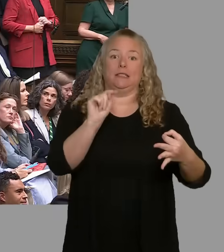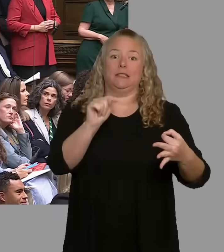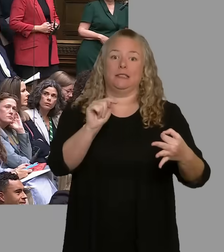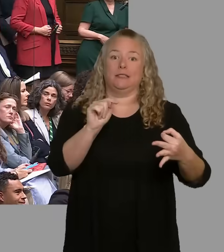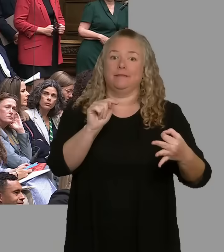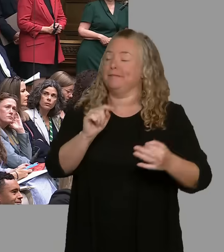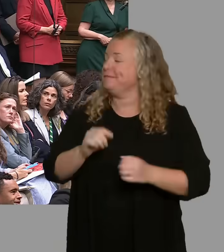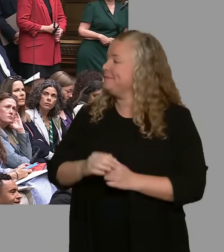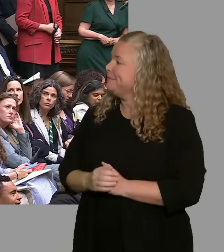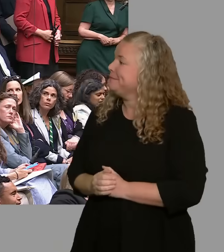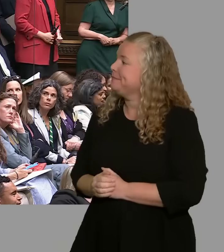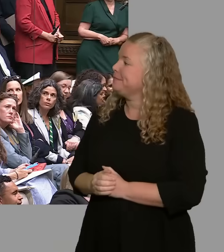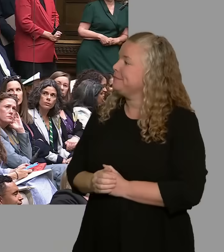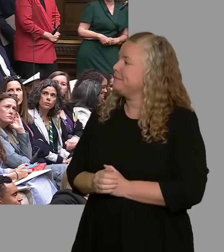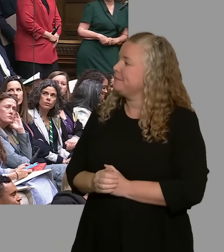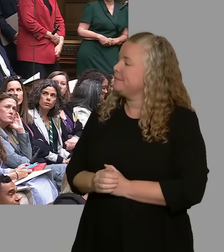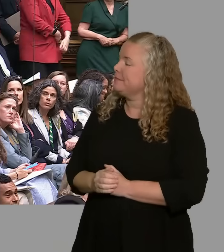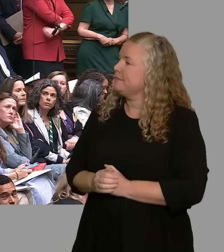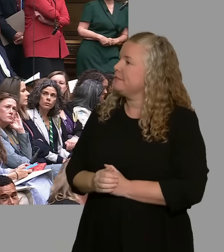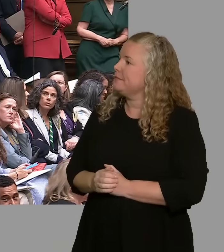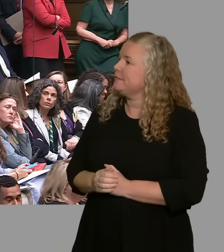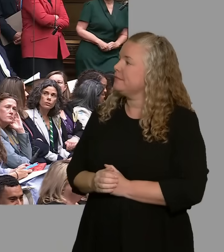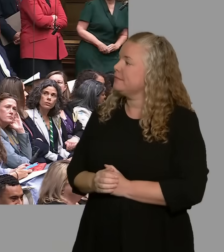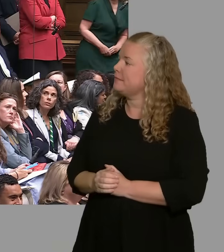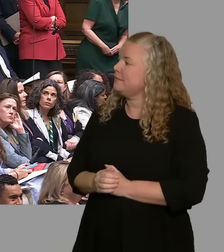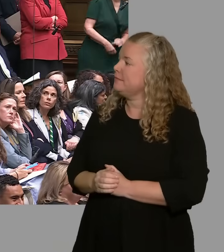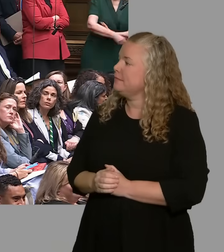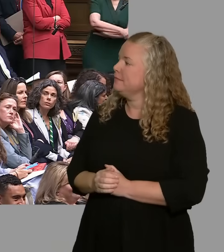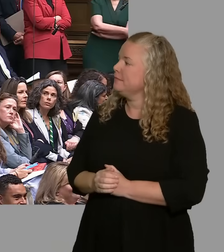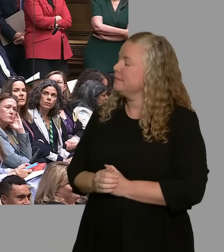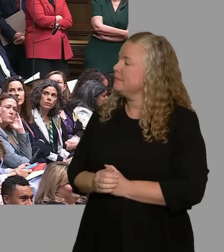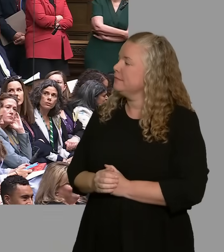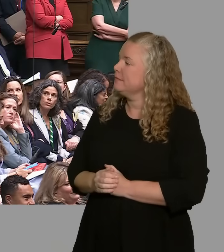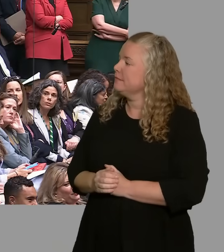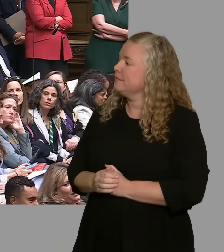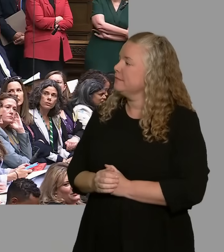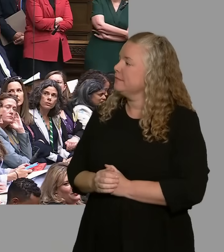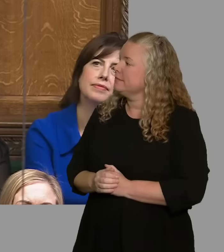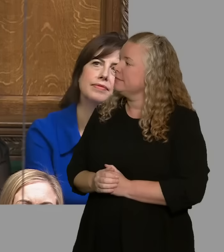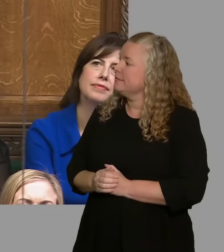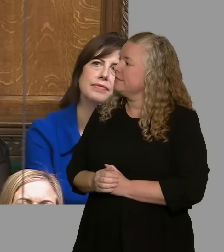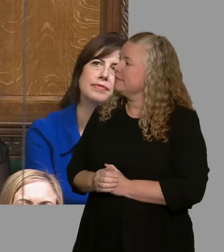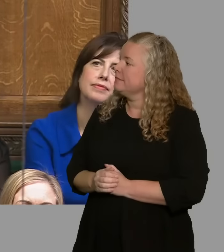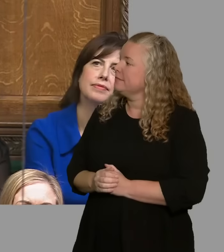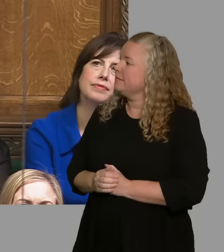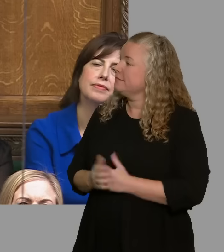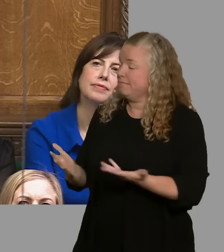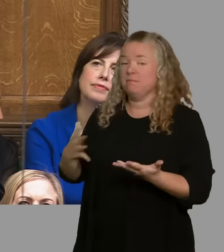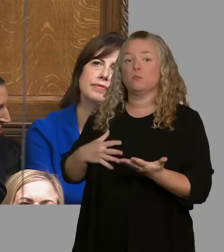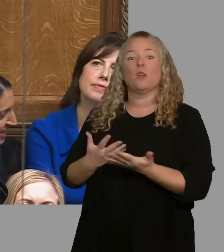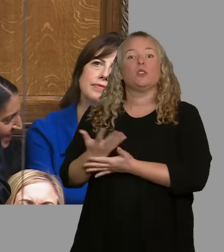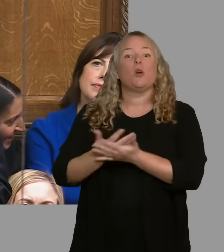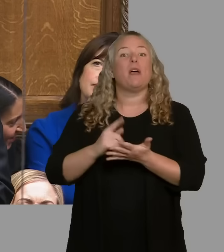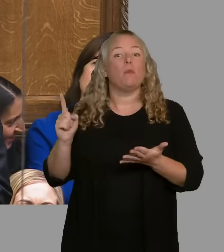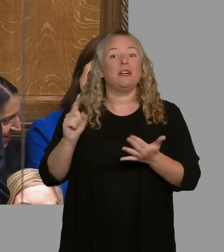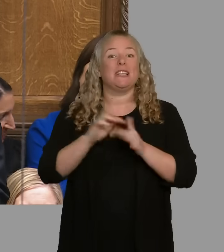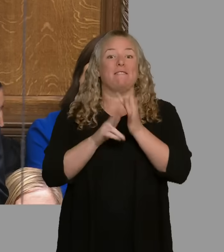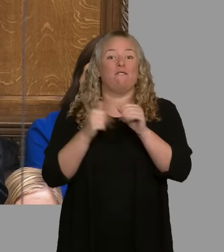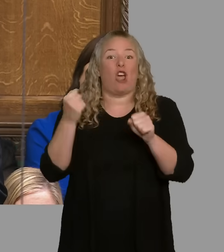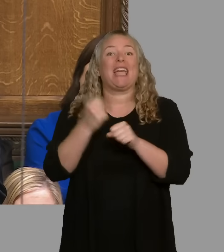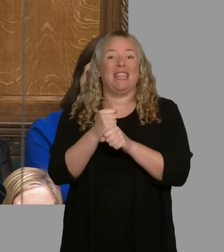It contaminates the water table. It causes air pollution. The test drilling in Lancashire led